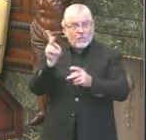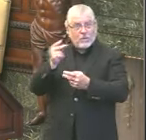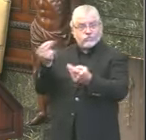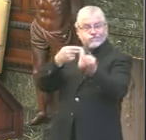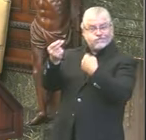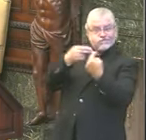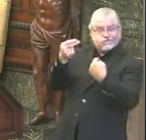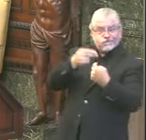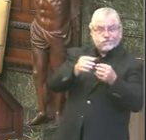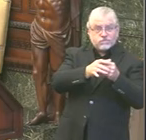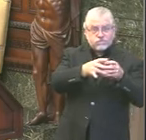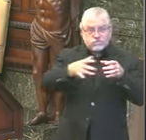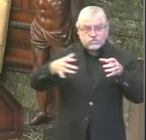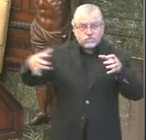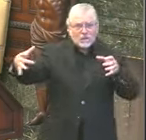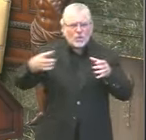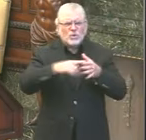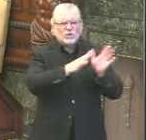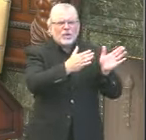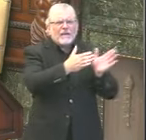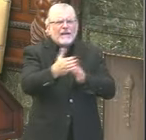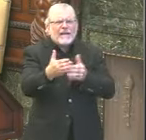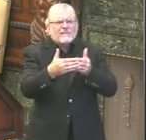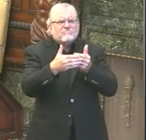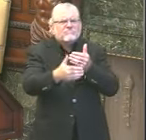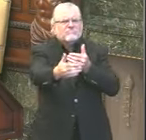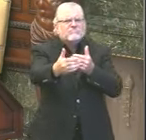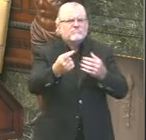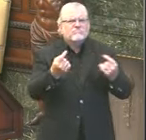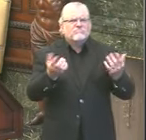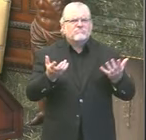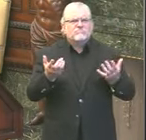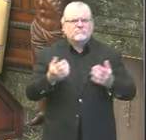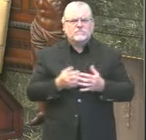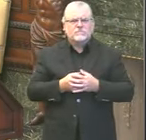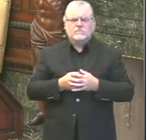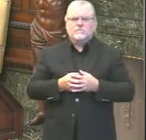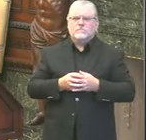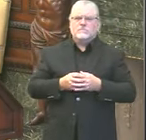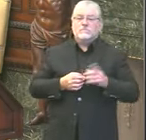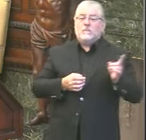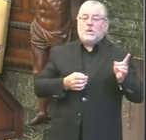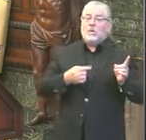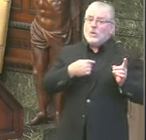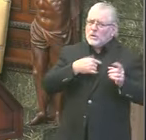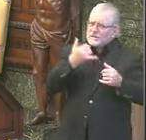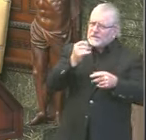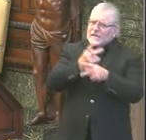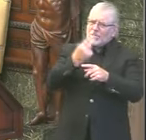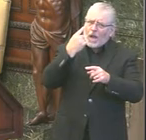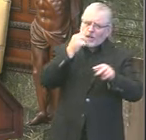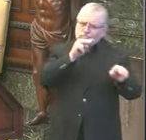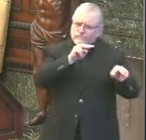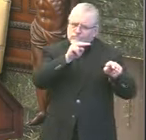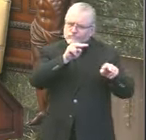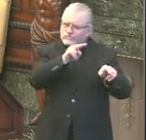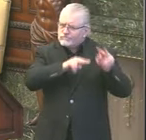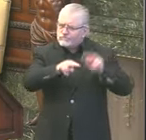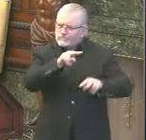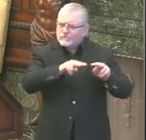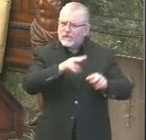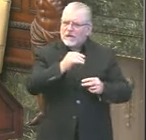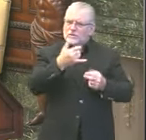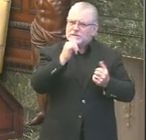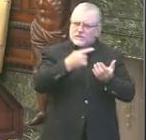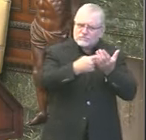plan for what happens next? We'll continue to monitor it and continue to have discussions with the organizers and continue to try